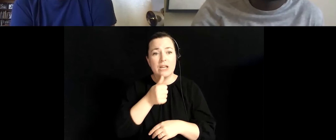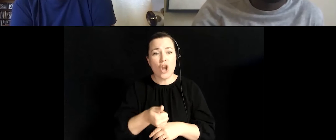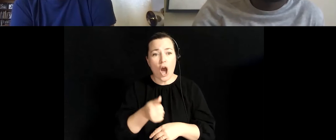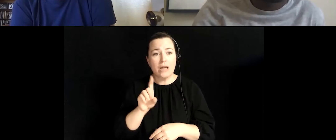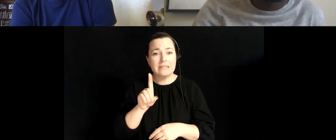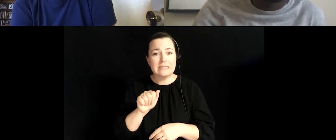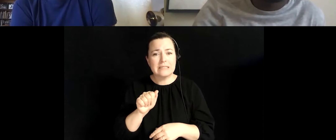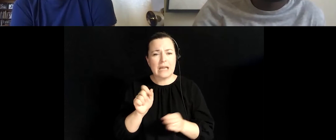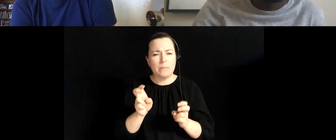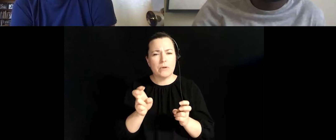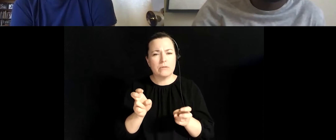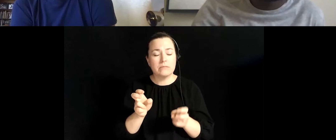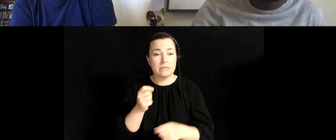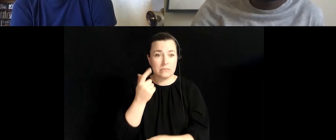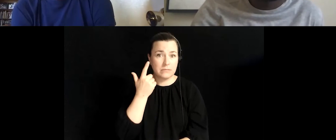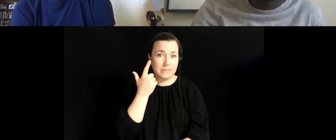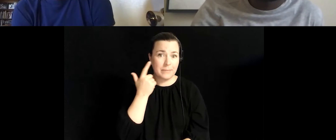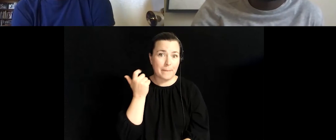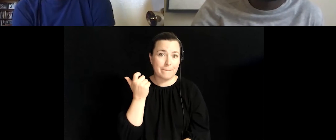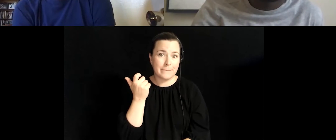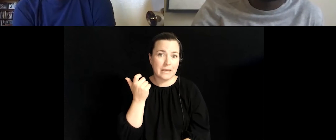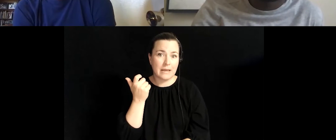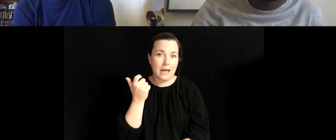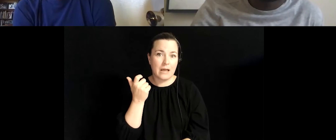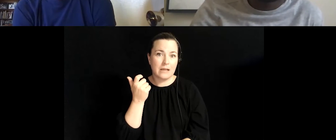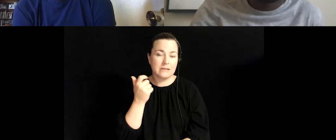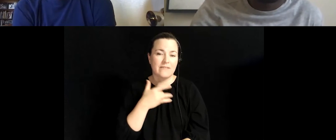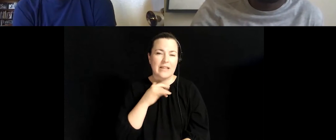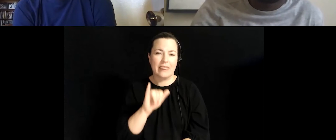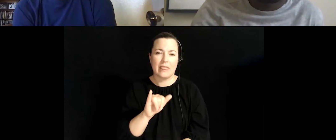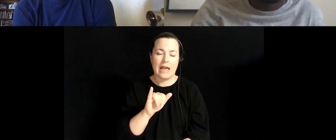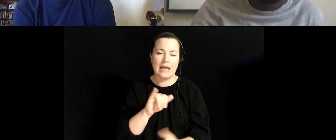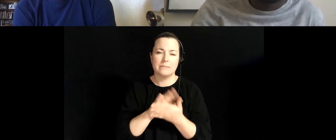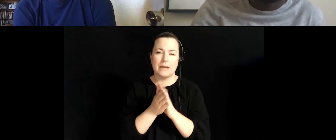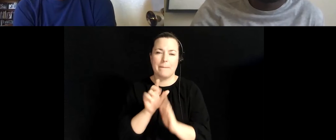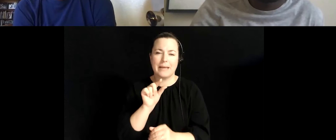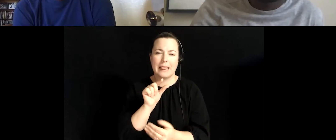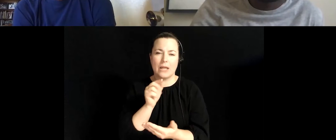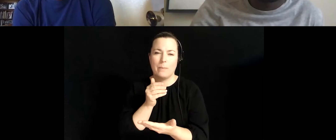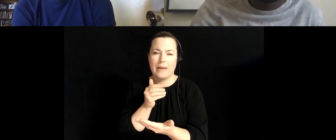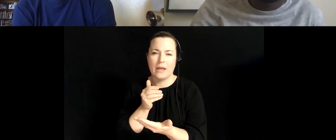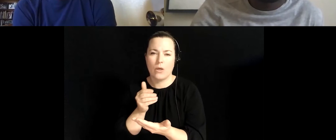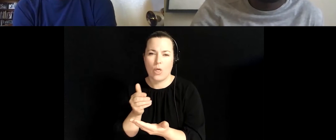because that's getting a bit close to the